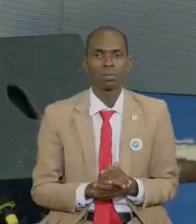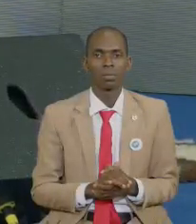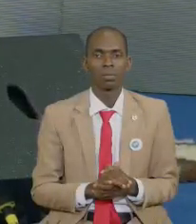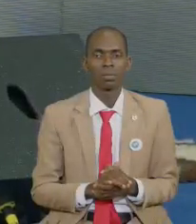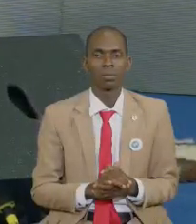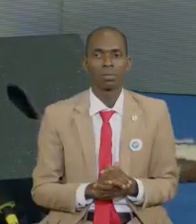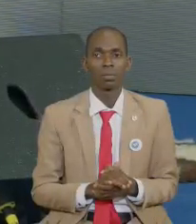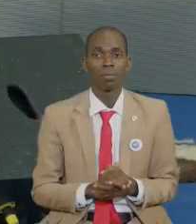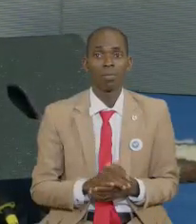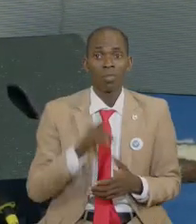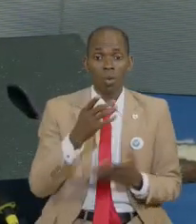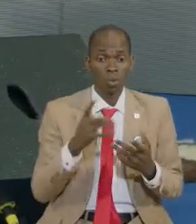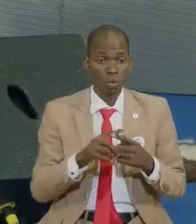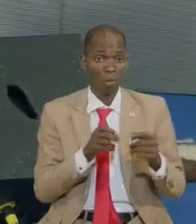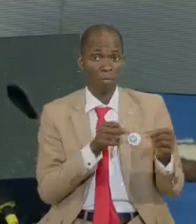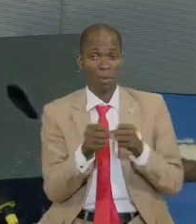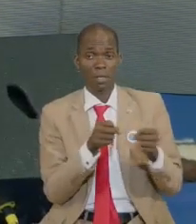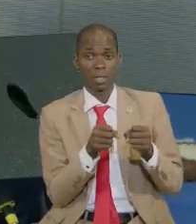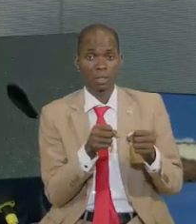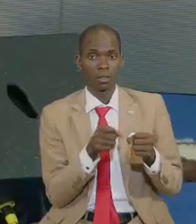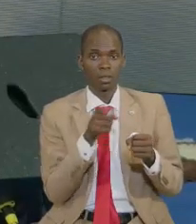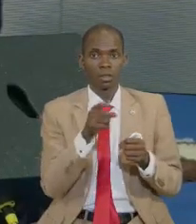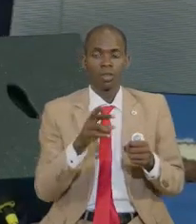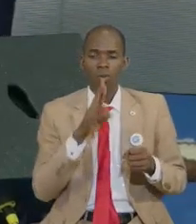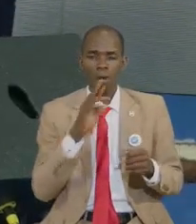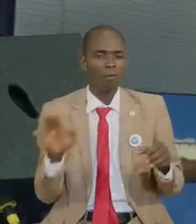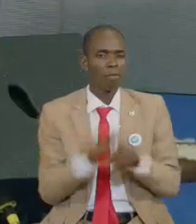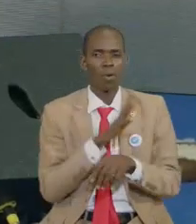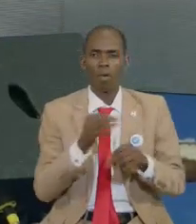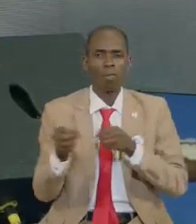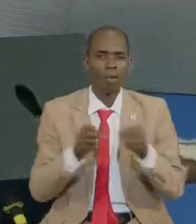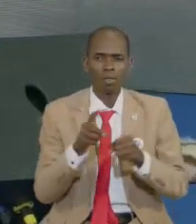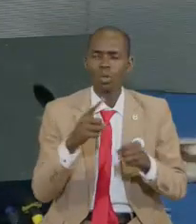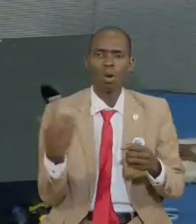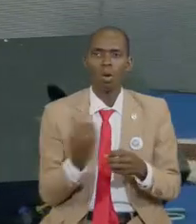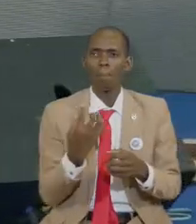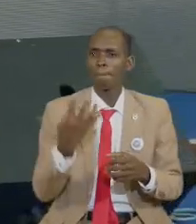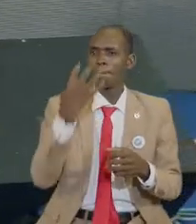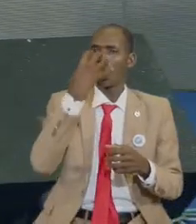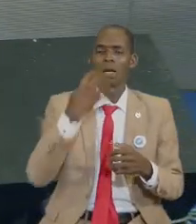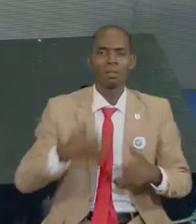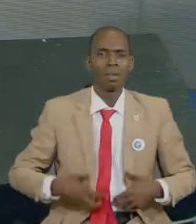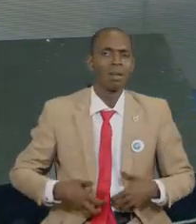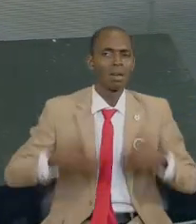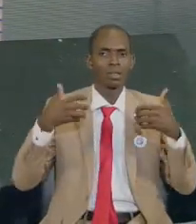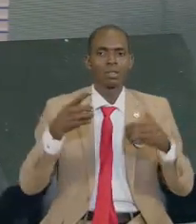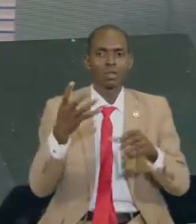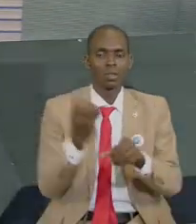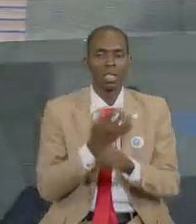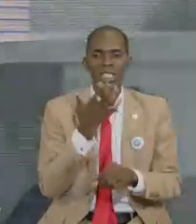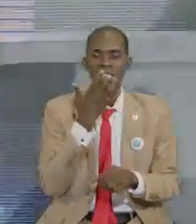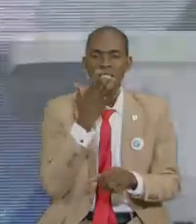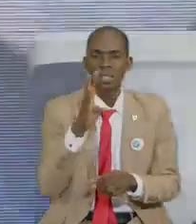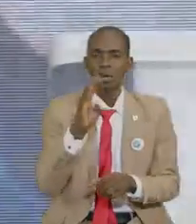You want to fight. You're violent. You are angry. You take a bottle. I'm going